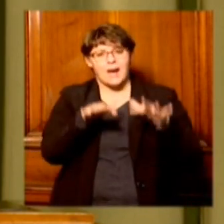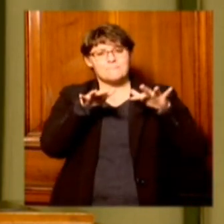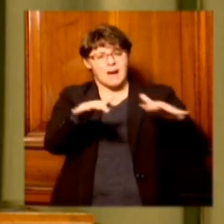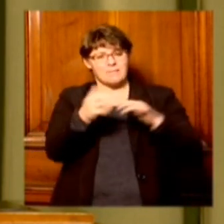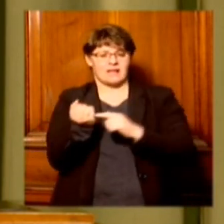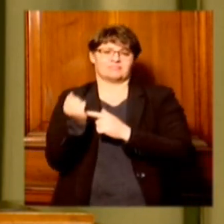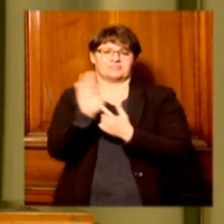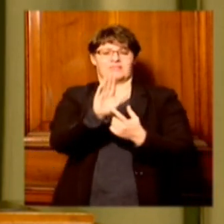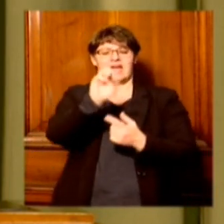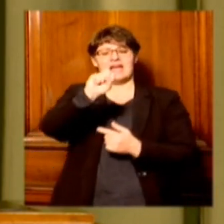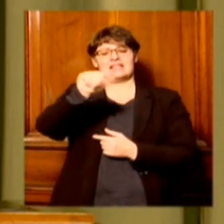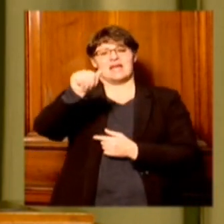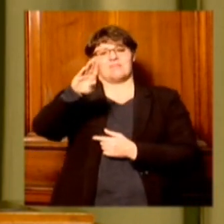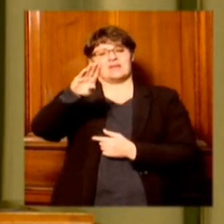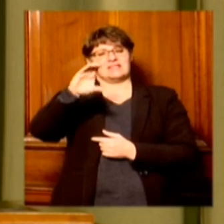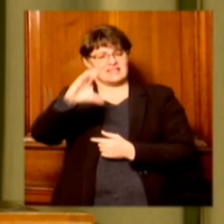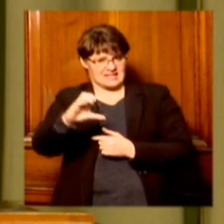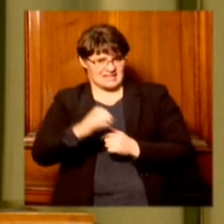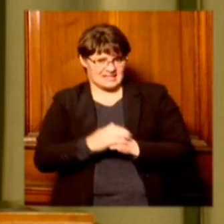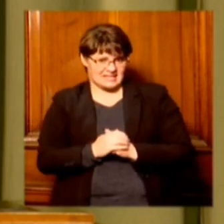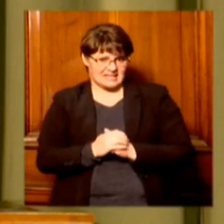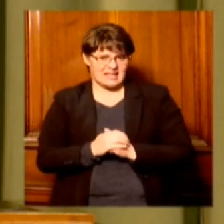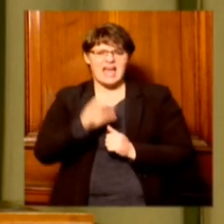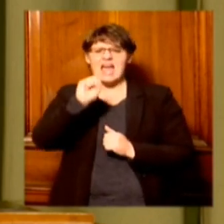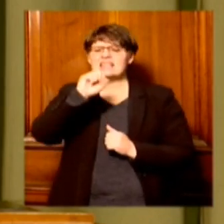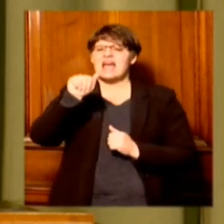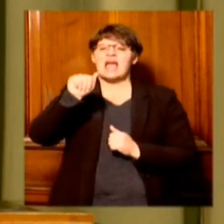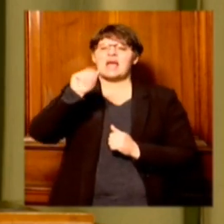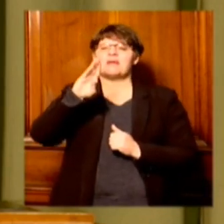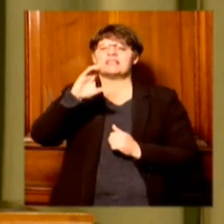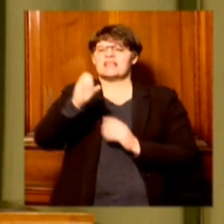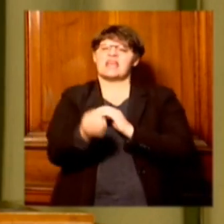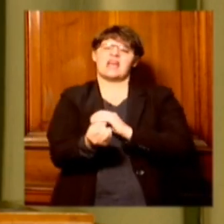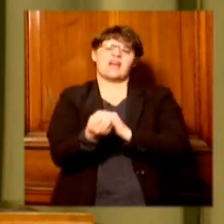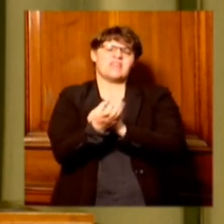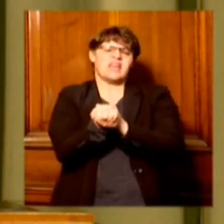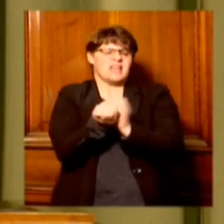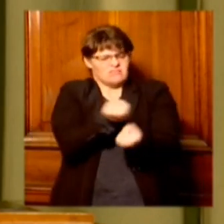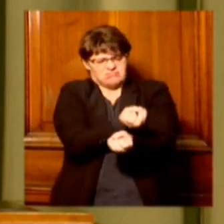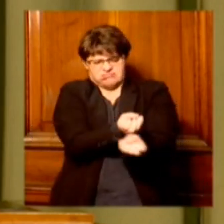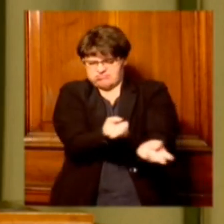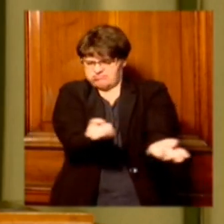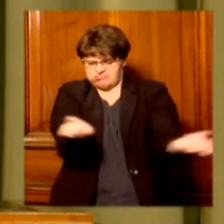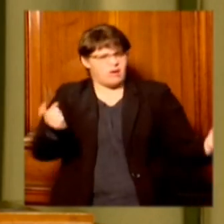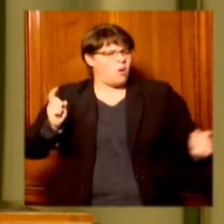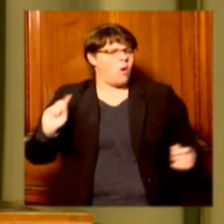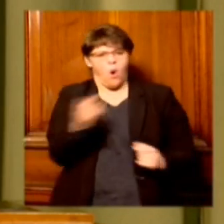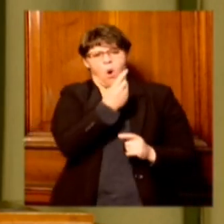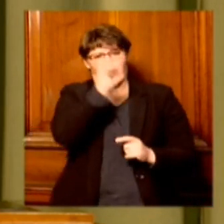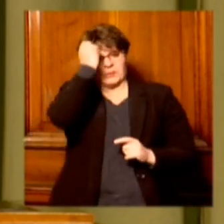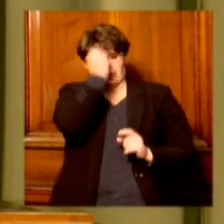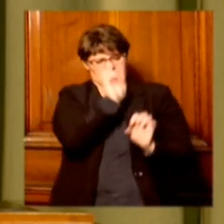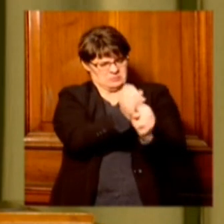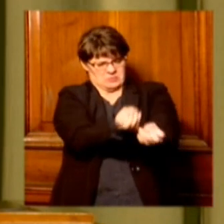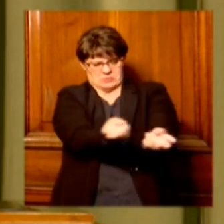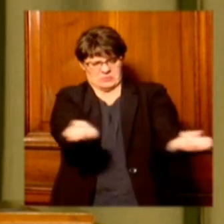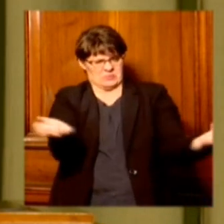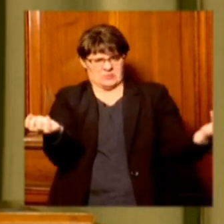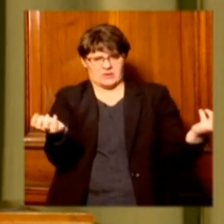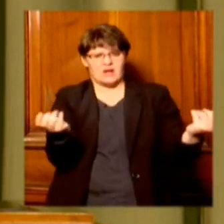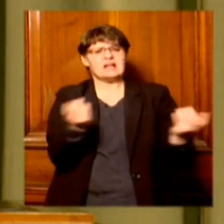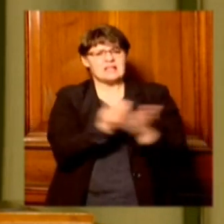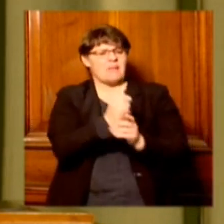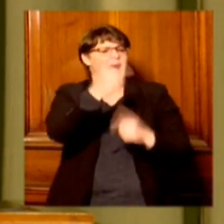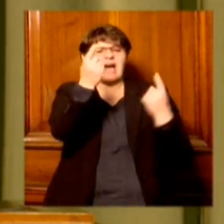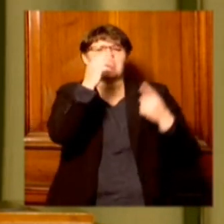broadcaster, SABC. SABC has been feeding everybody ever since we started. They've been feeding